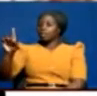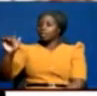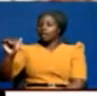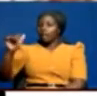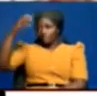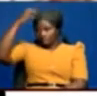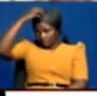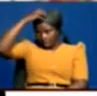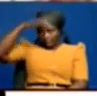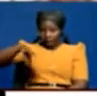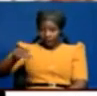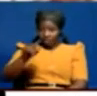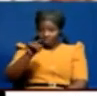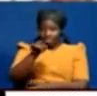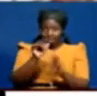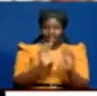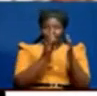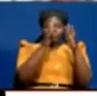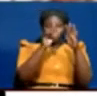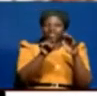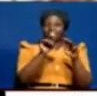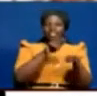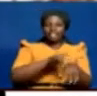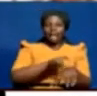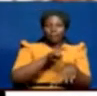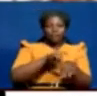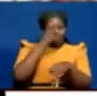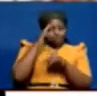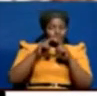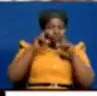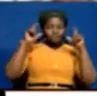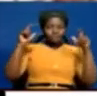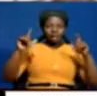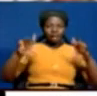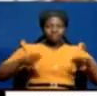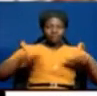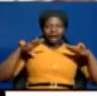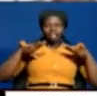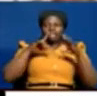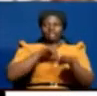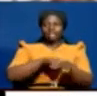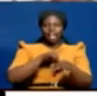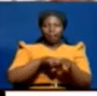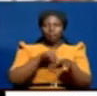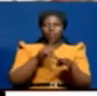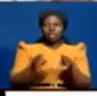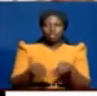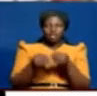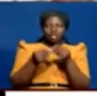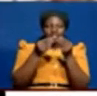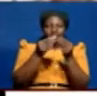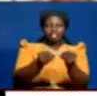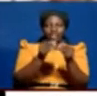This occasion is therefore a moment of great pride as we present the regimental colors to the